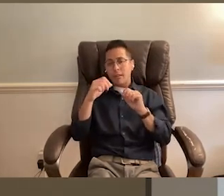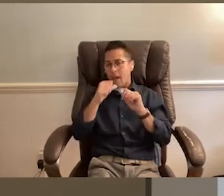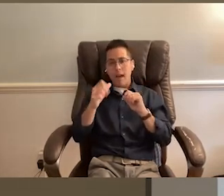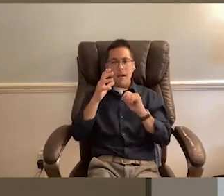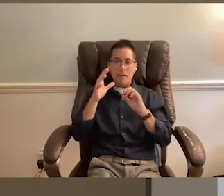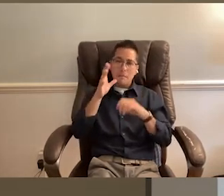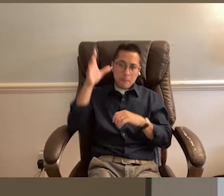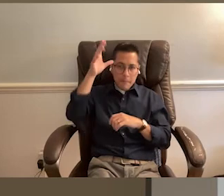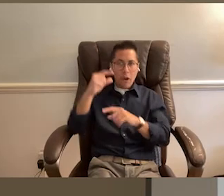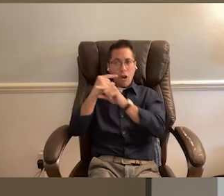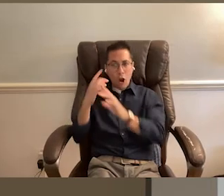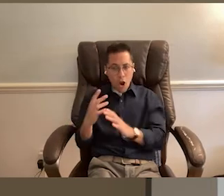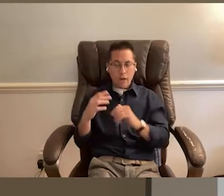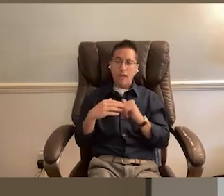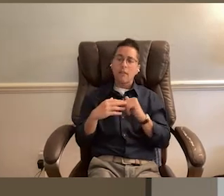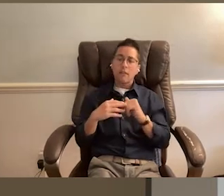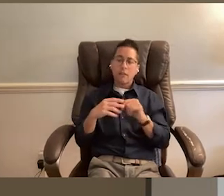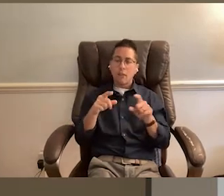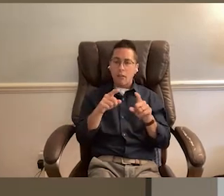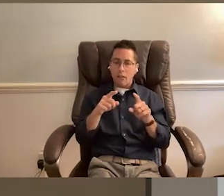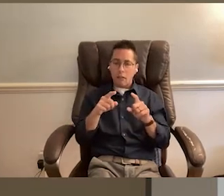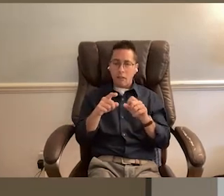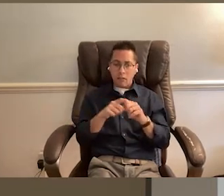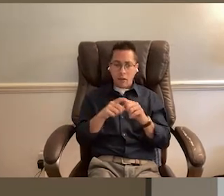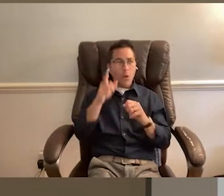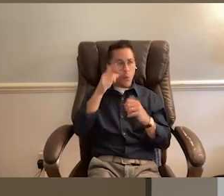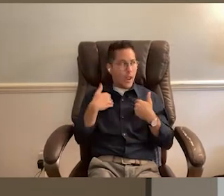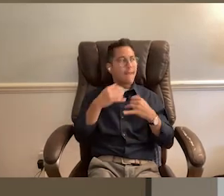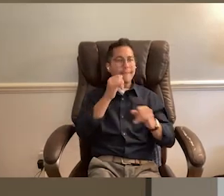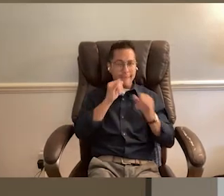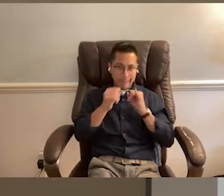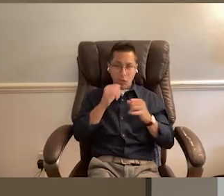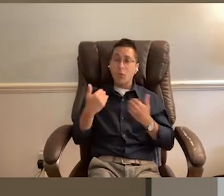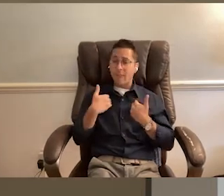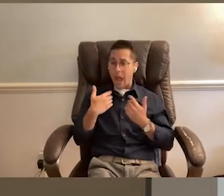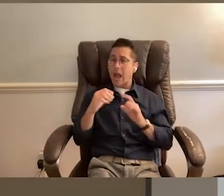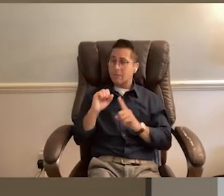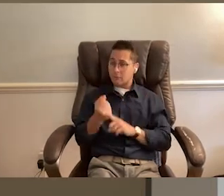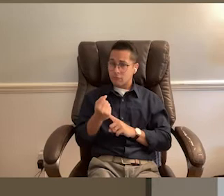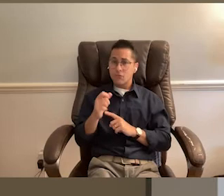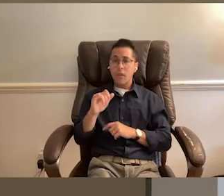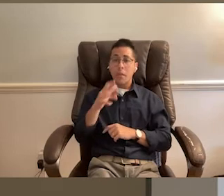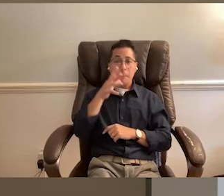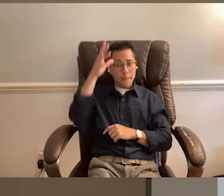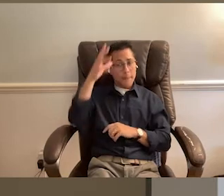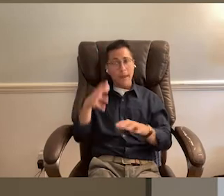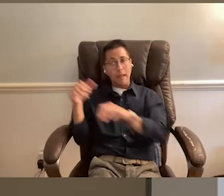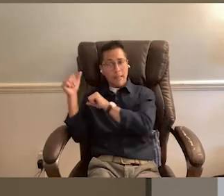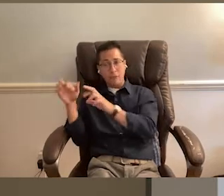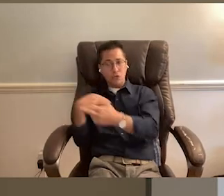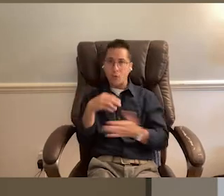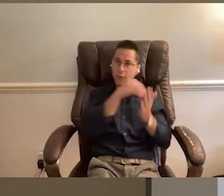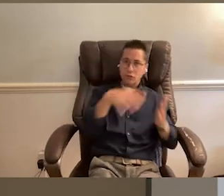you can privately seek this out. And we do require 2 letters of recommendation from someone who is not an immediate family member. So we